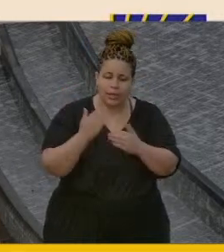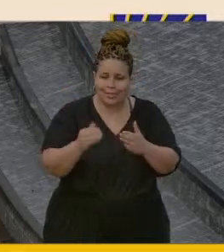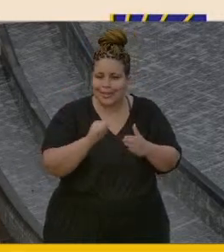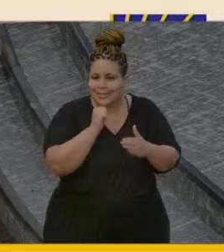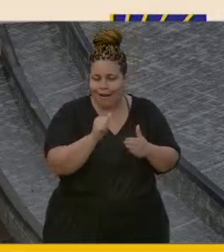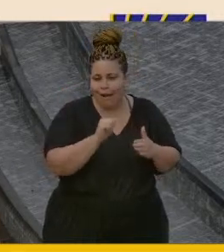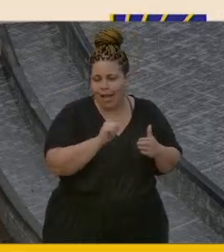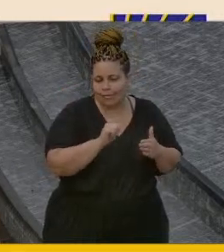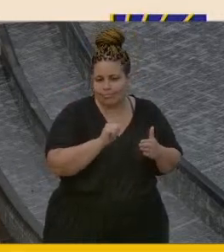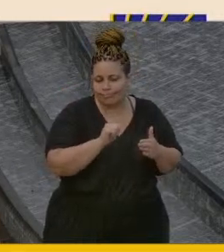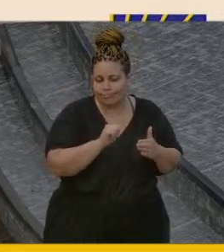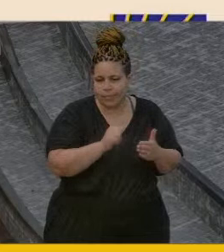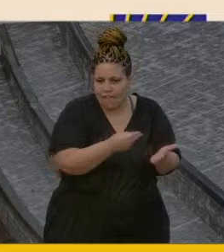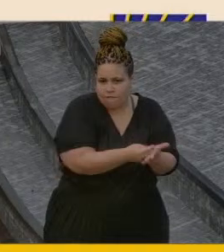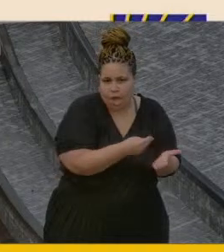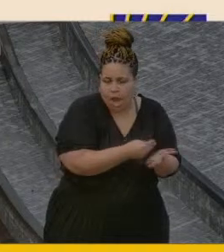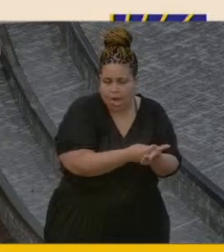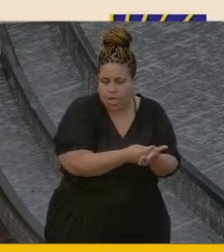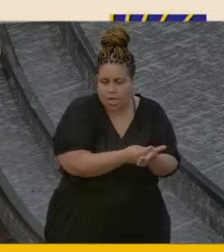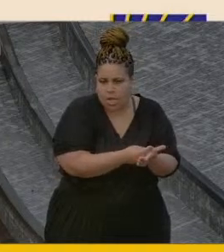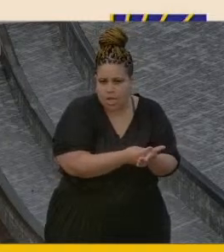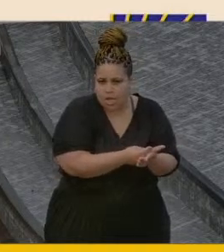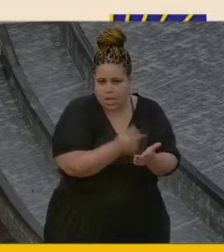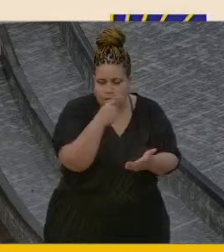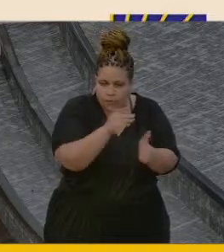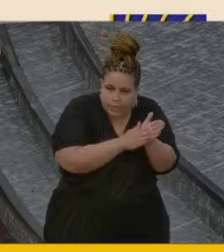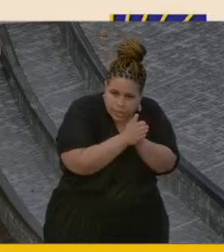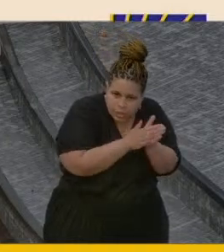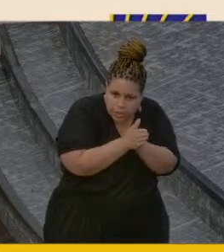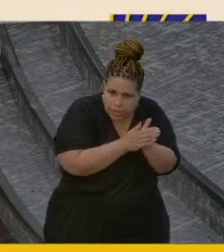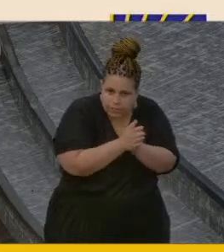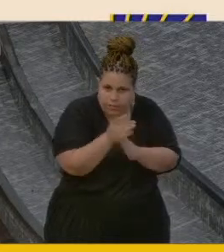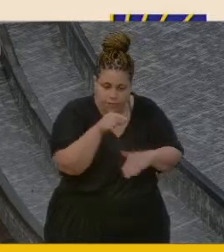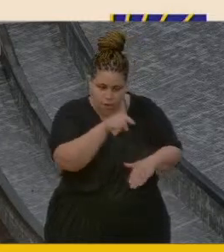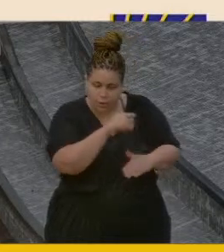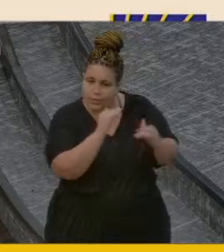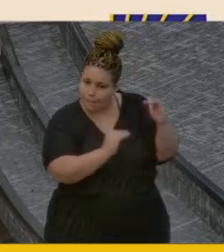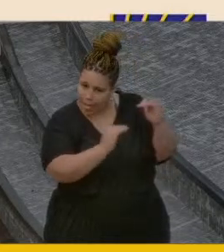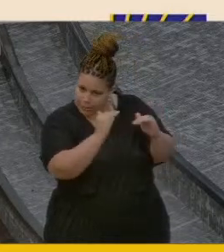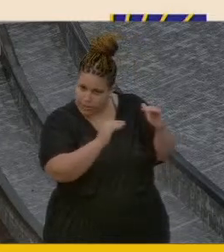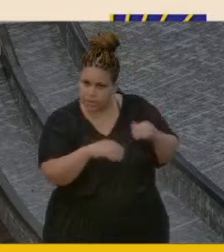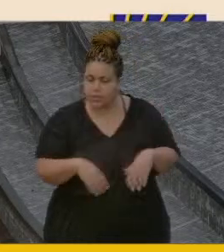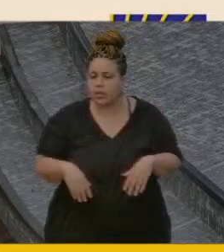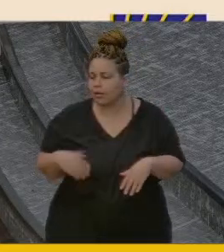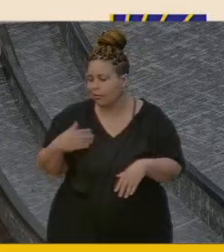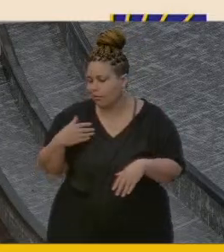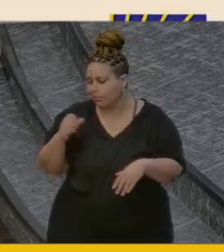approved with those balances. Thank you. Yes, ma'am.